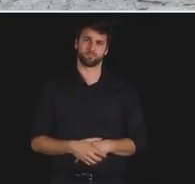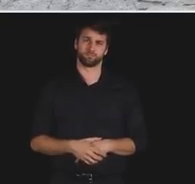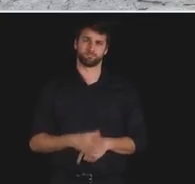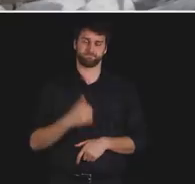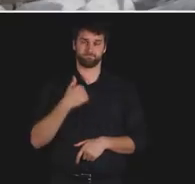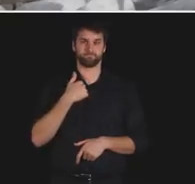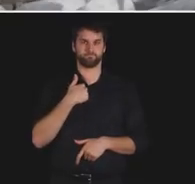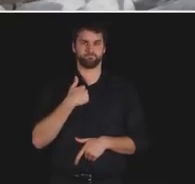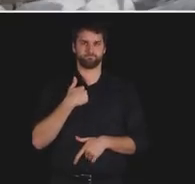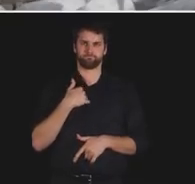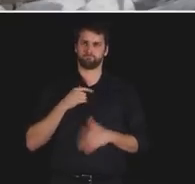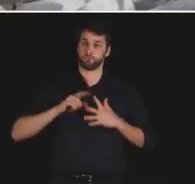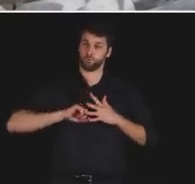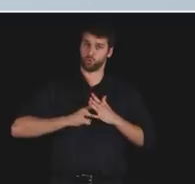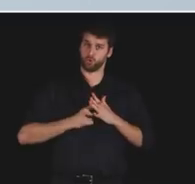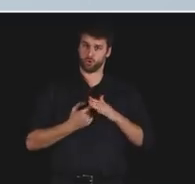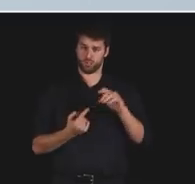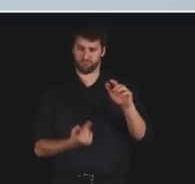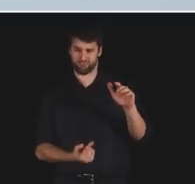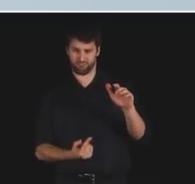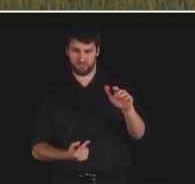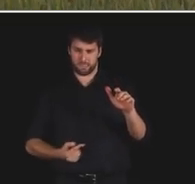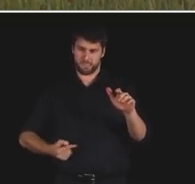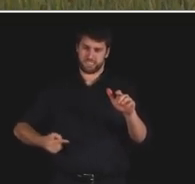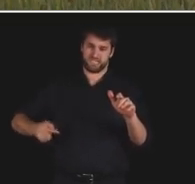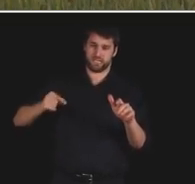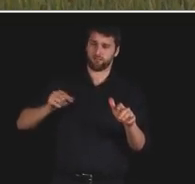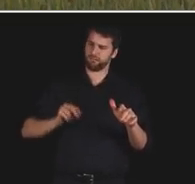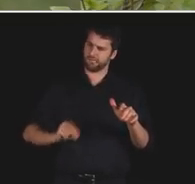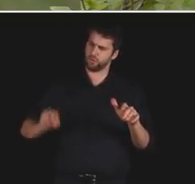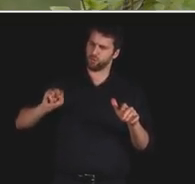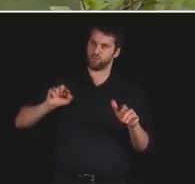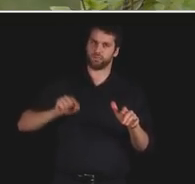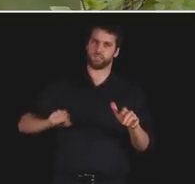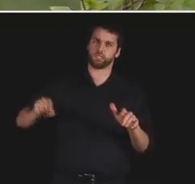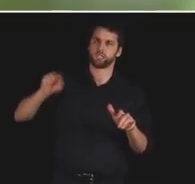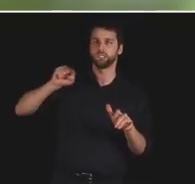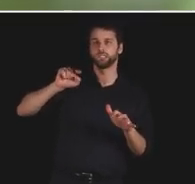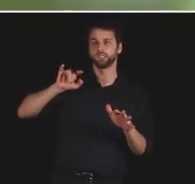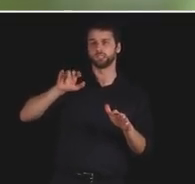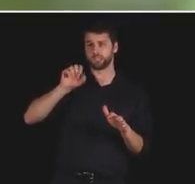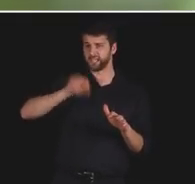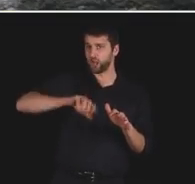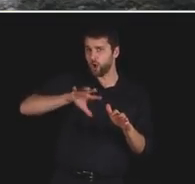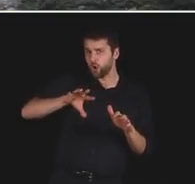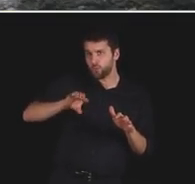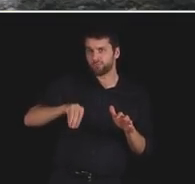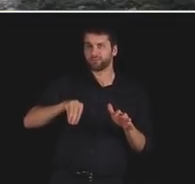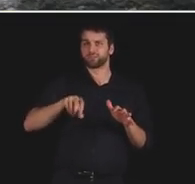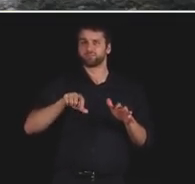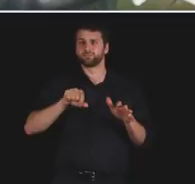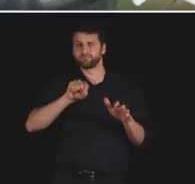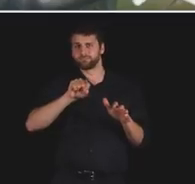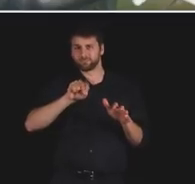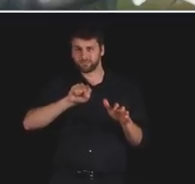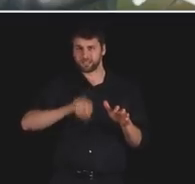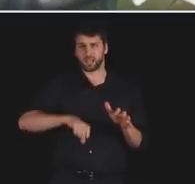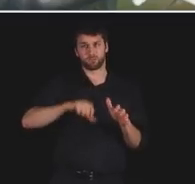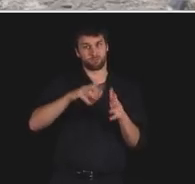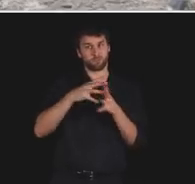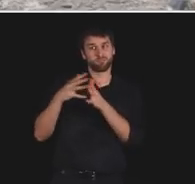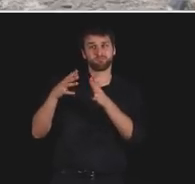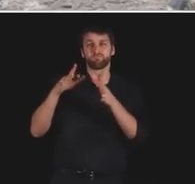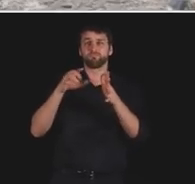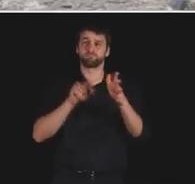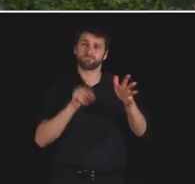Antarctica, things accelerated as I made my way north up into South America. I hit 500 species in late January